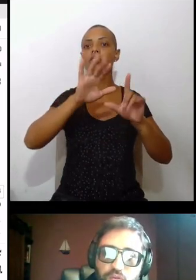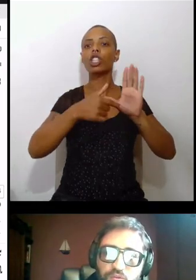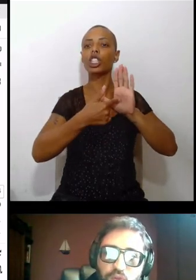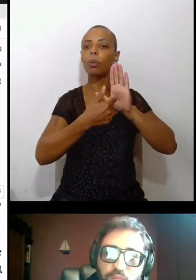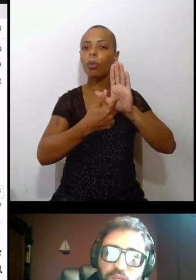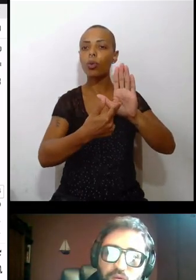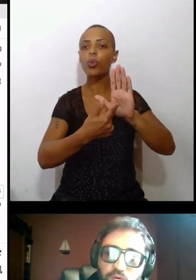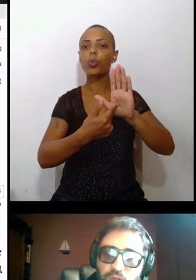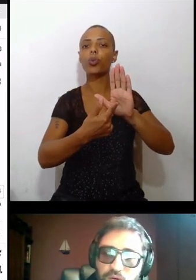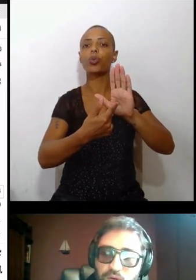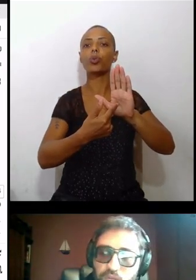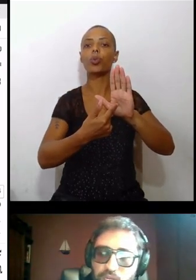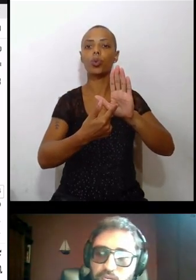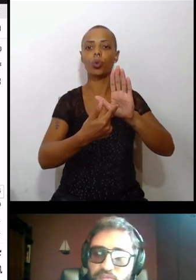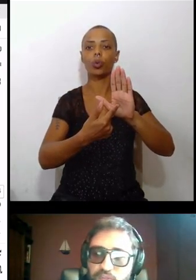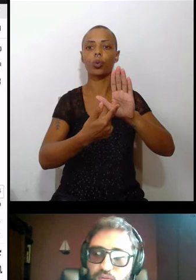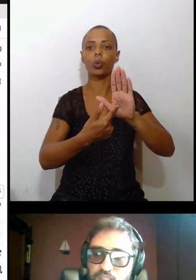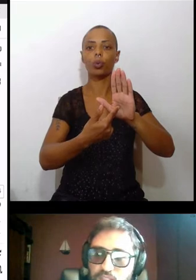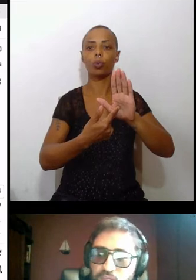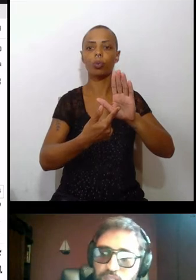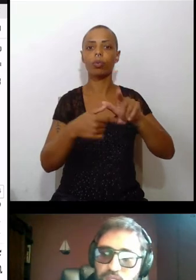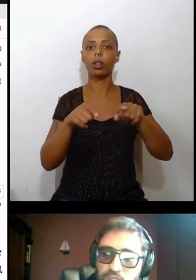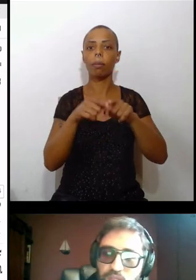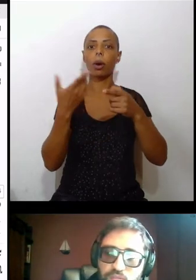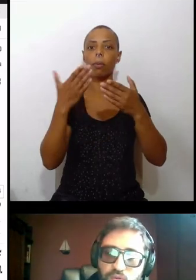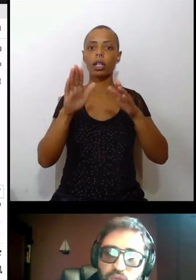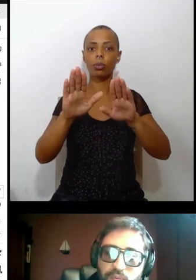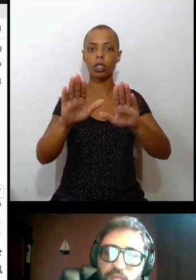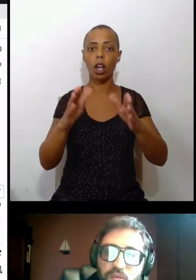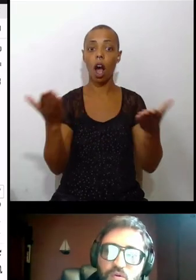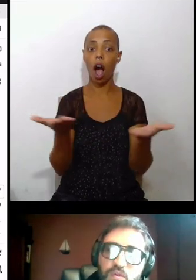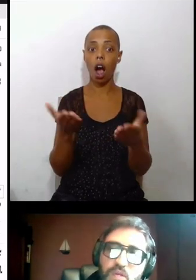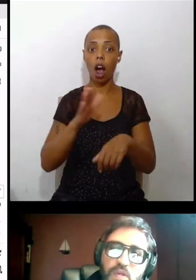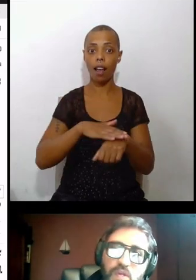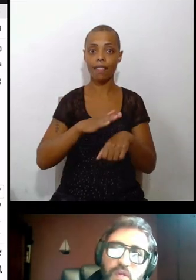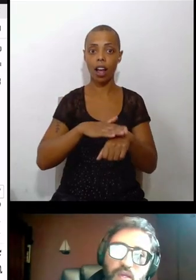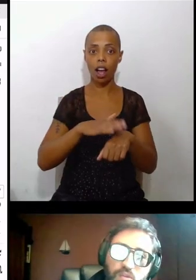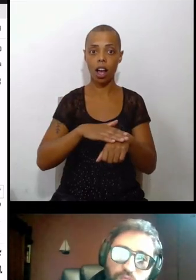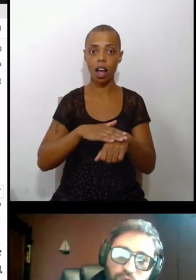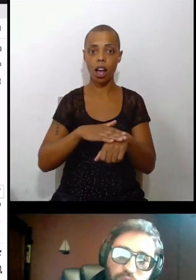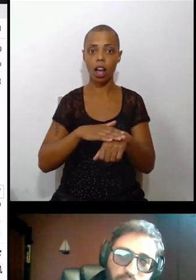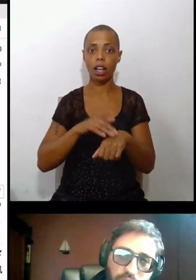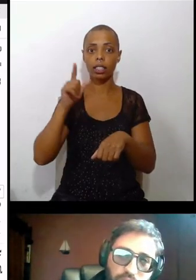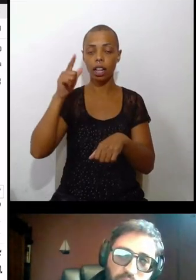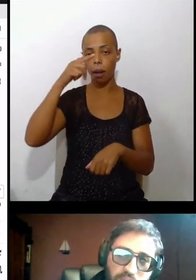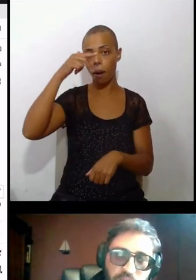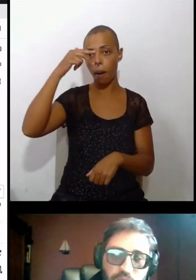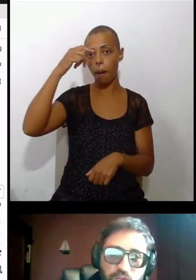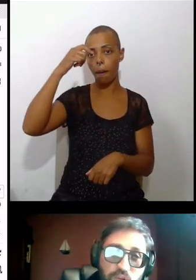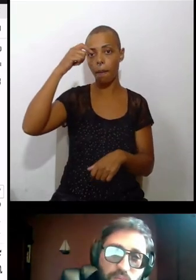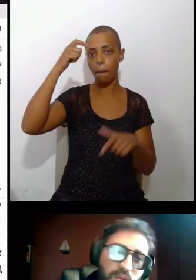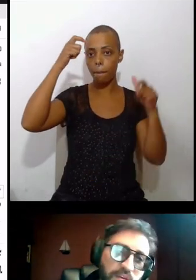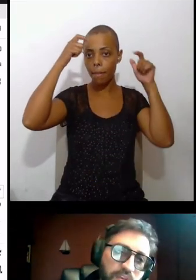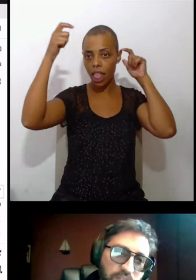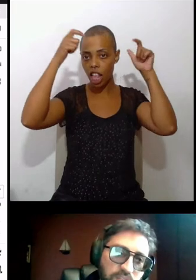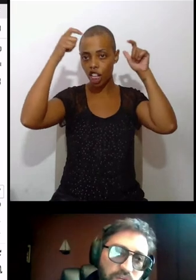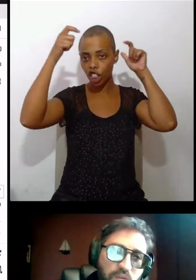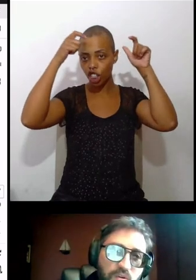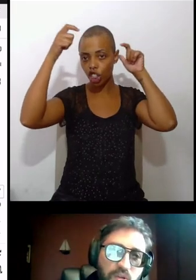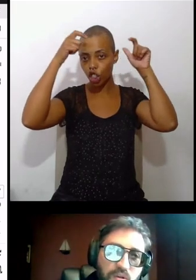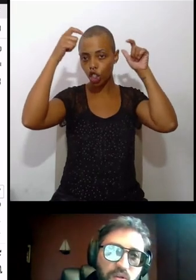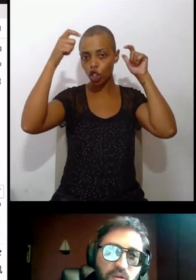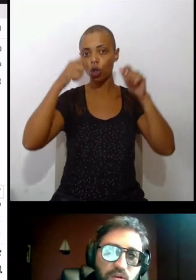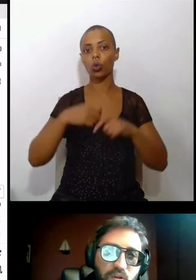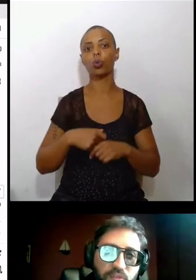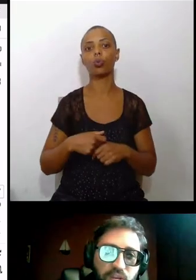these are pictures that were part of our exhibition this is actually an exhibition that is